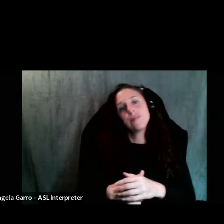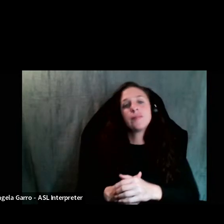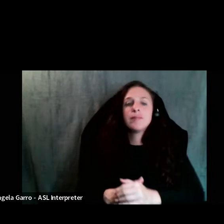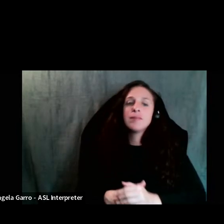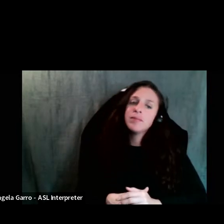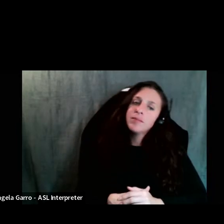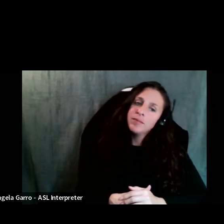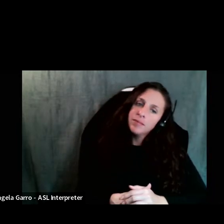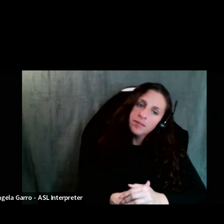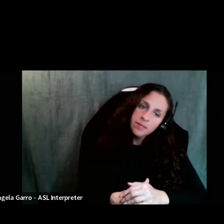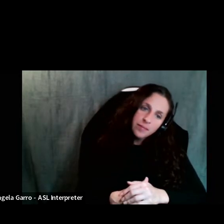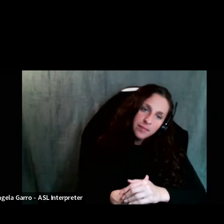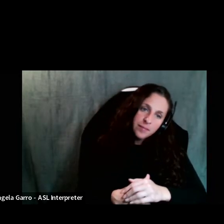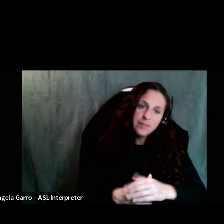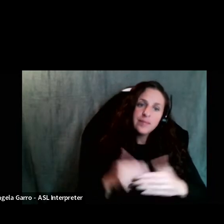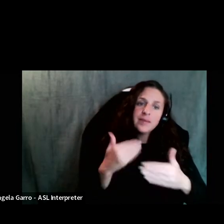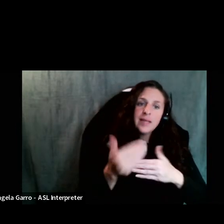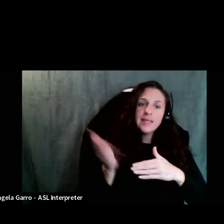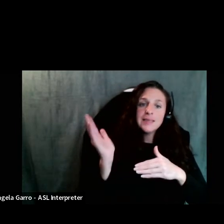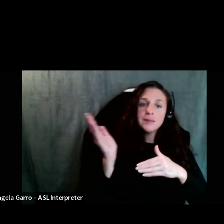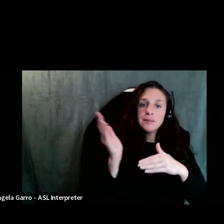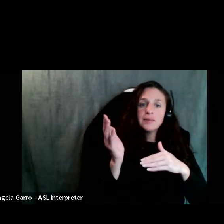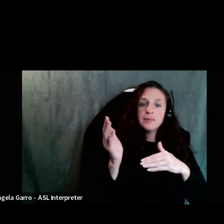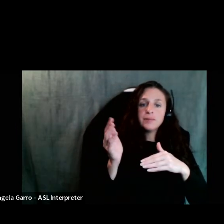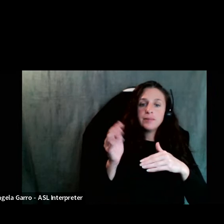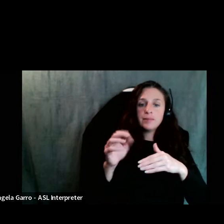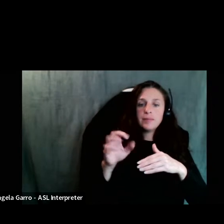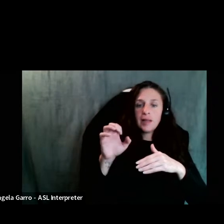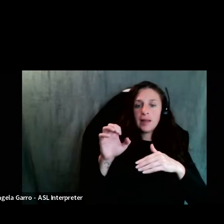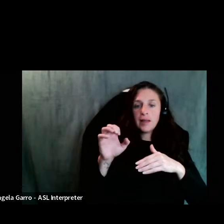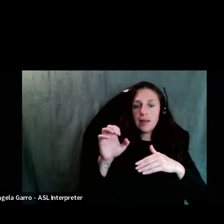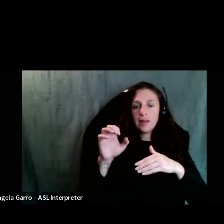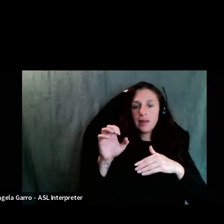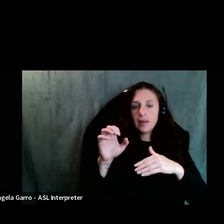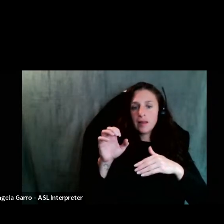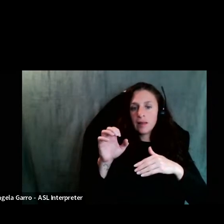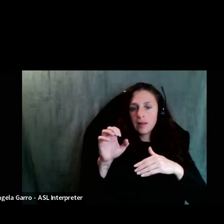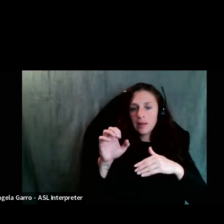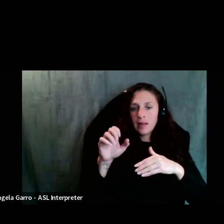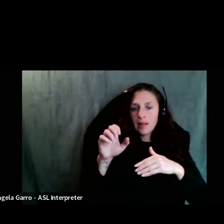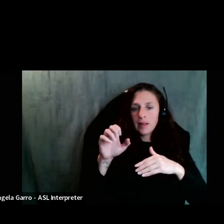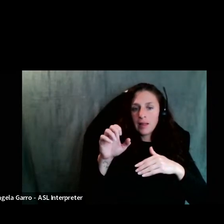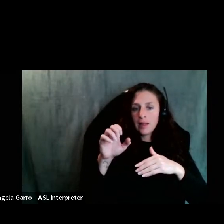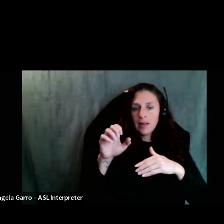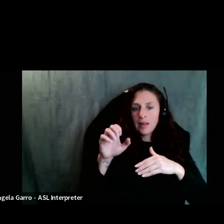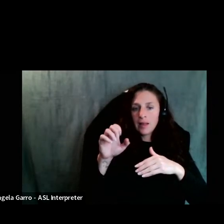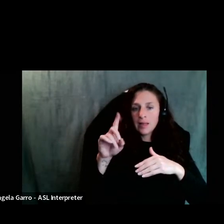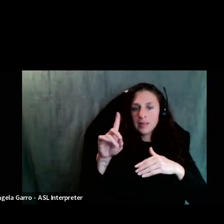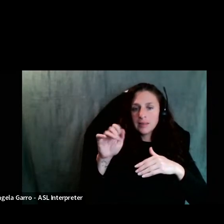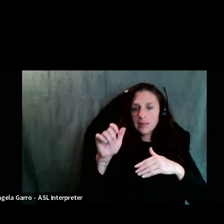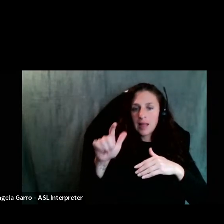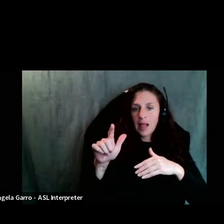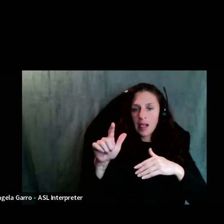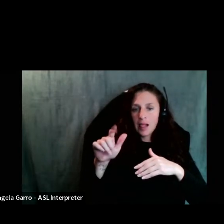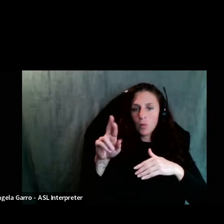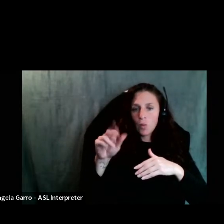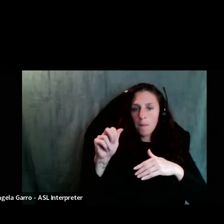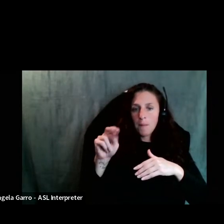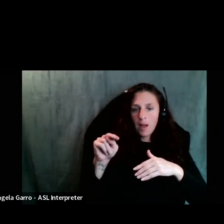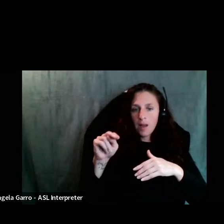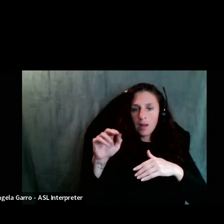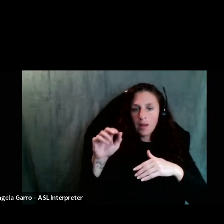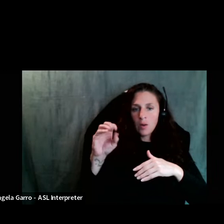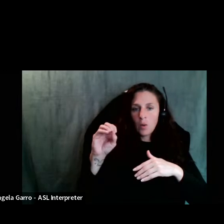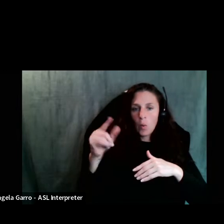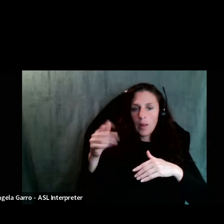Our next speaker is Adel Rahman Ogail. Hope I got that right.